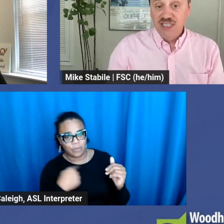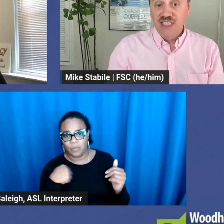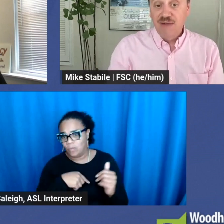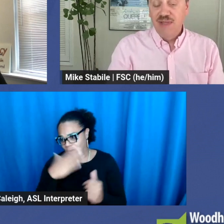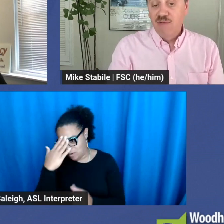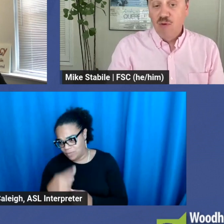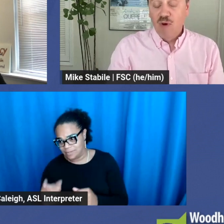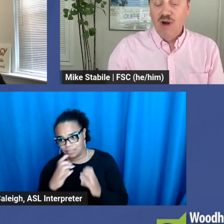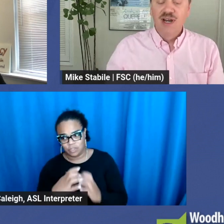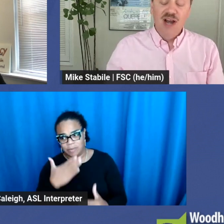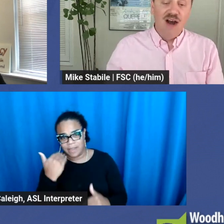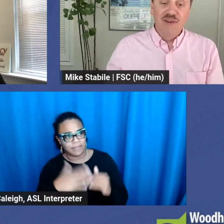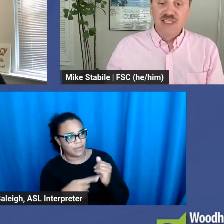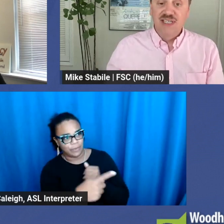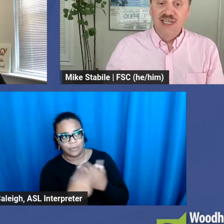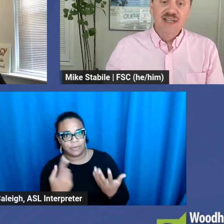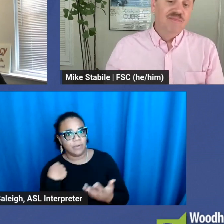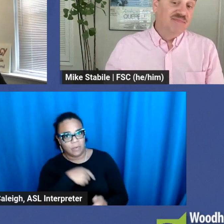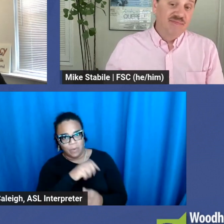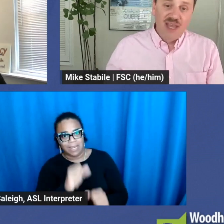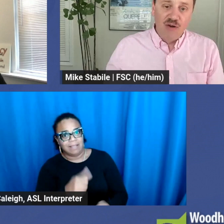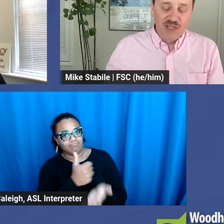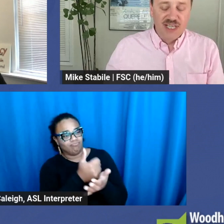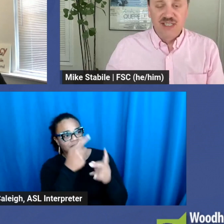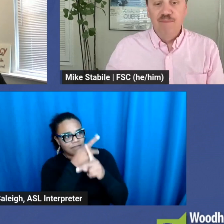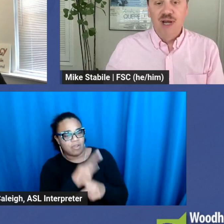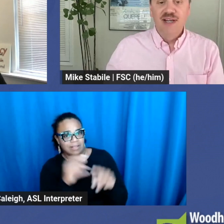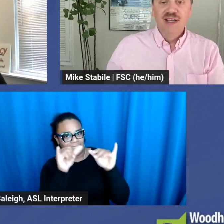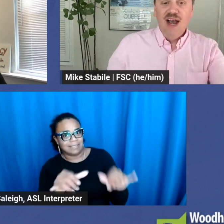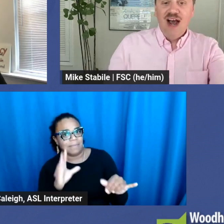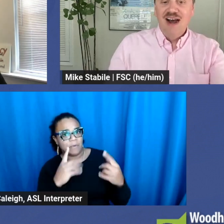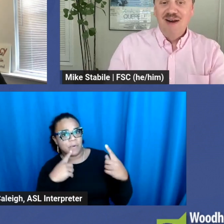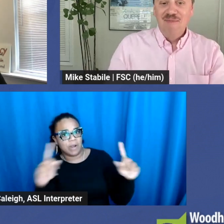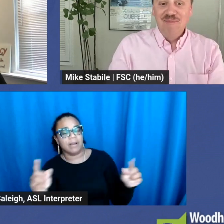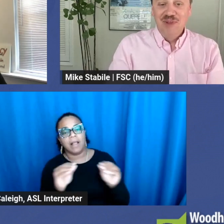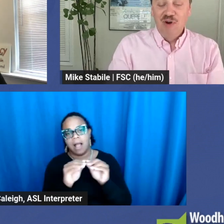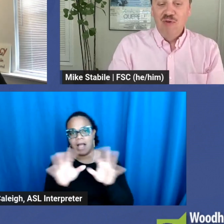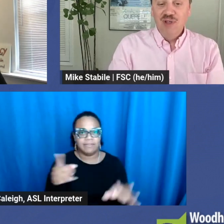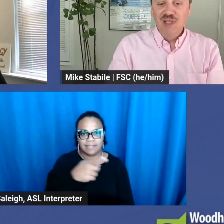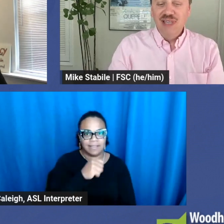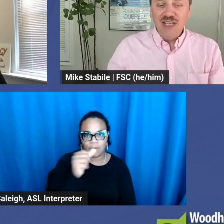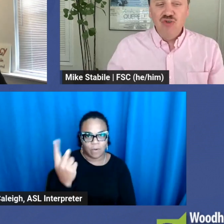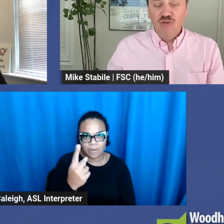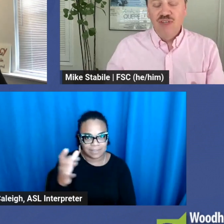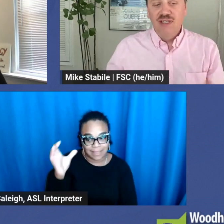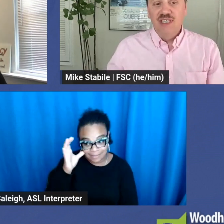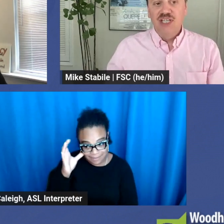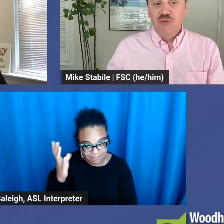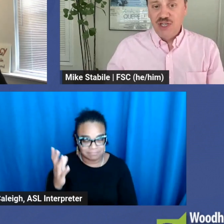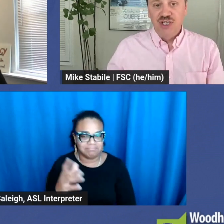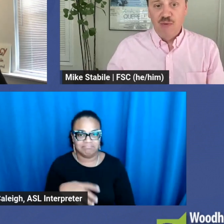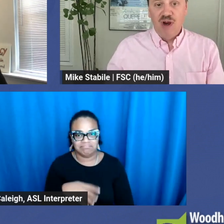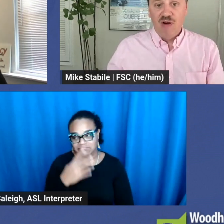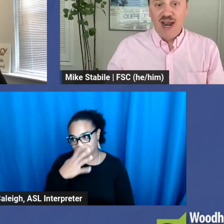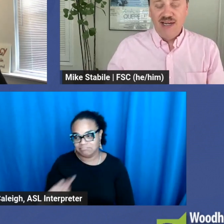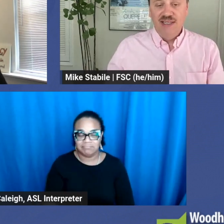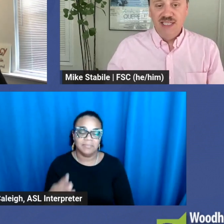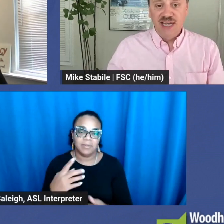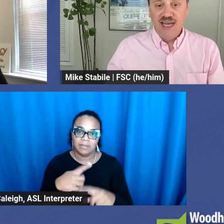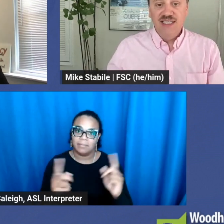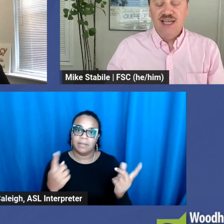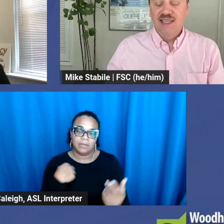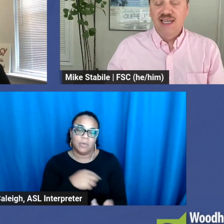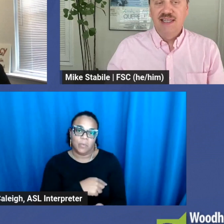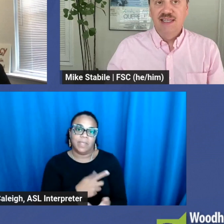a system that will work. Obviously, they don't always listen. But, that's sort of the situation that we are at